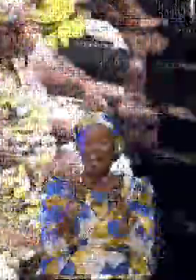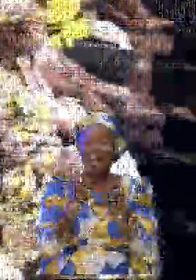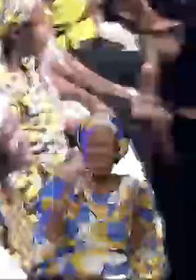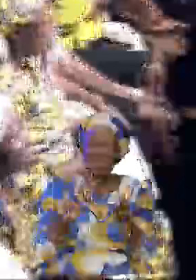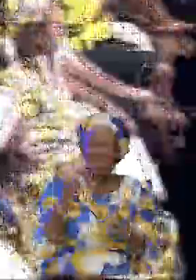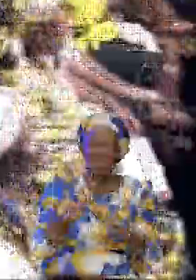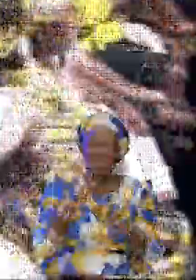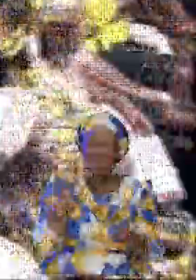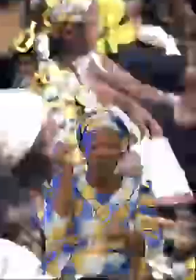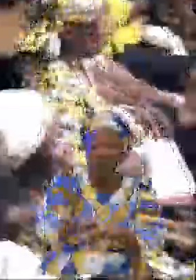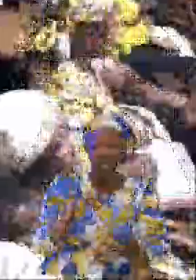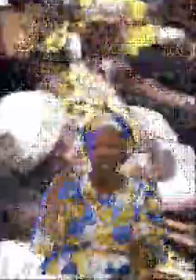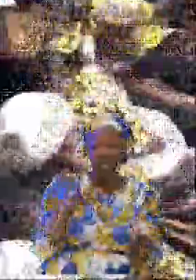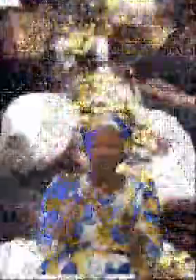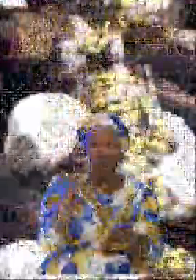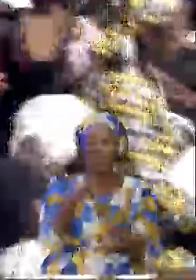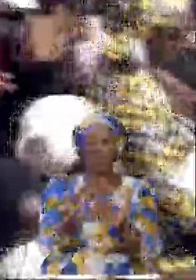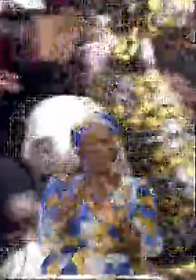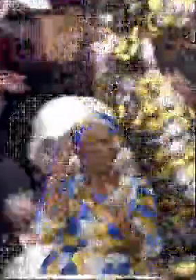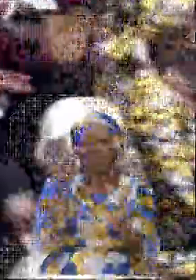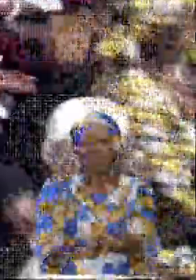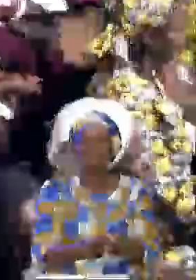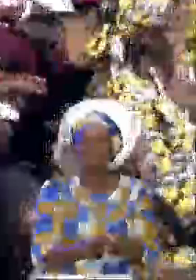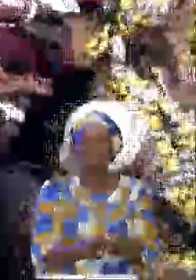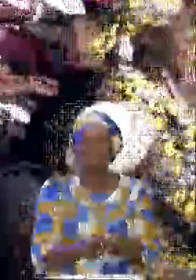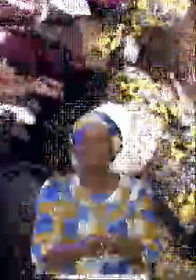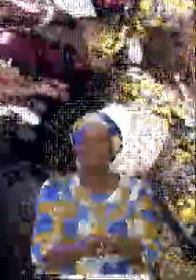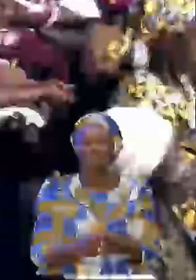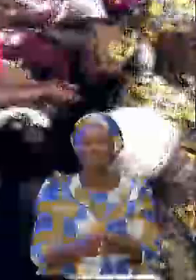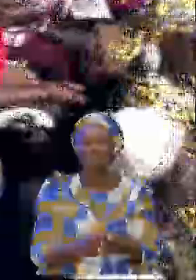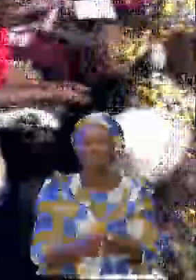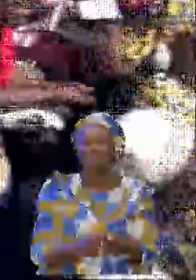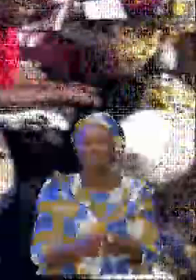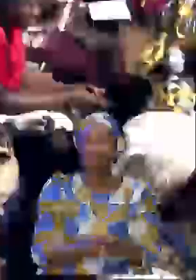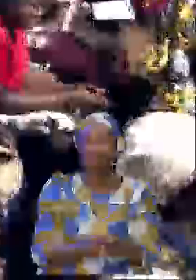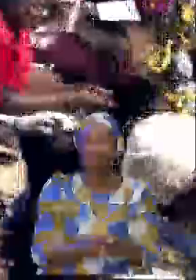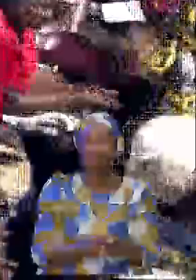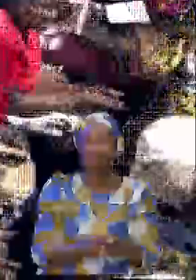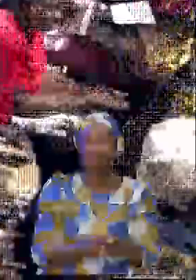And they shall fight against thee, but they shall not prevail against thee.